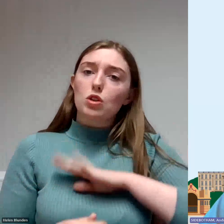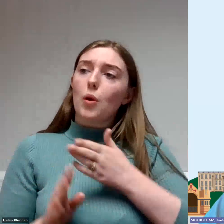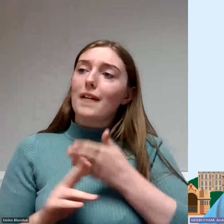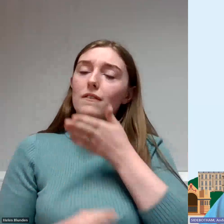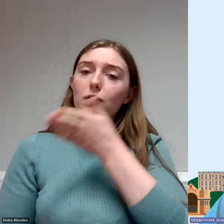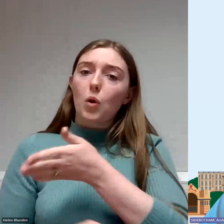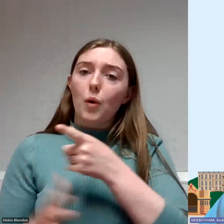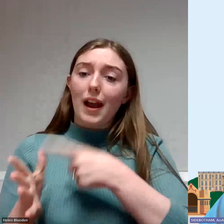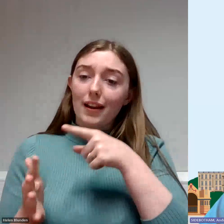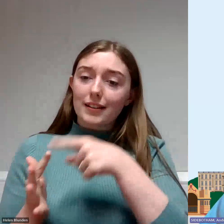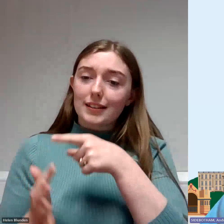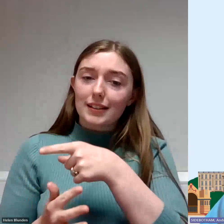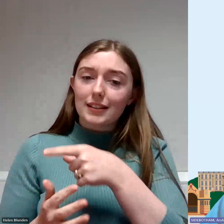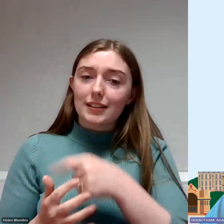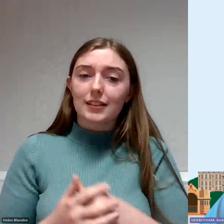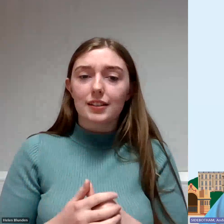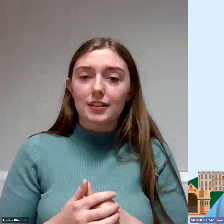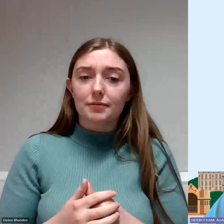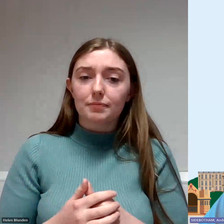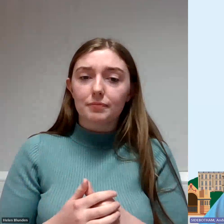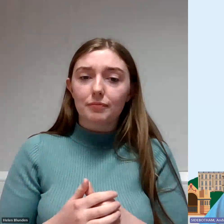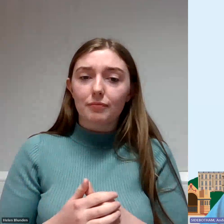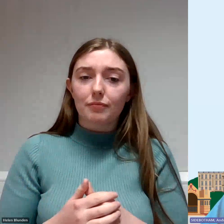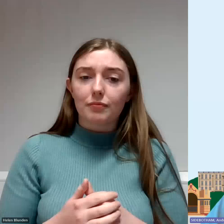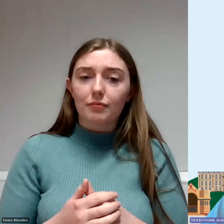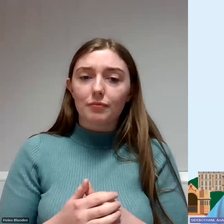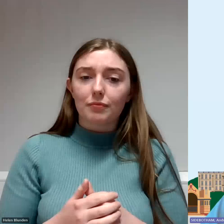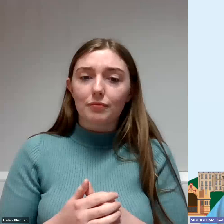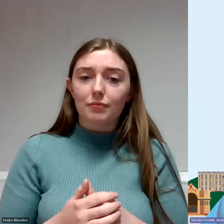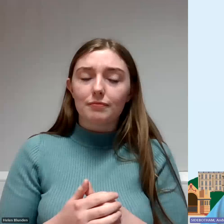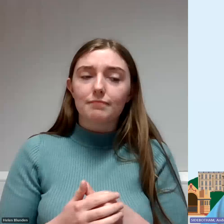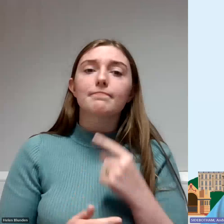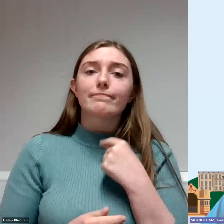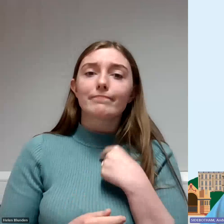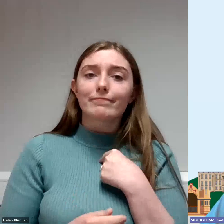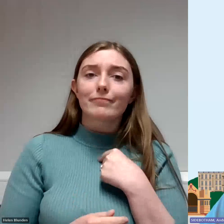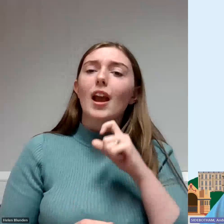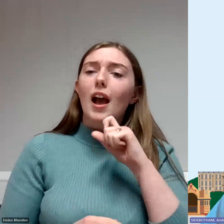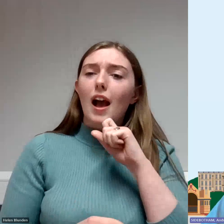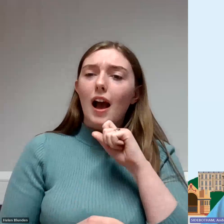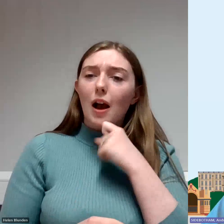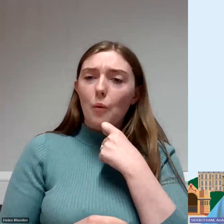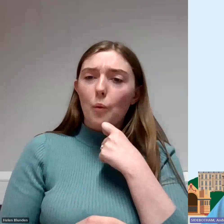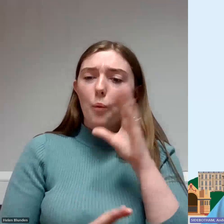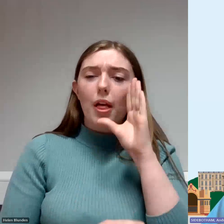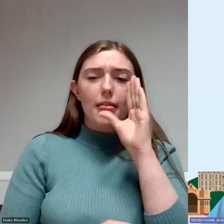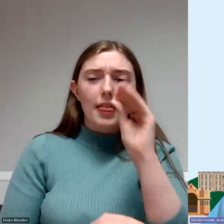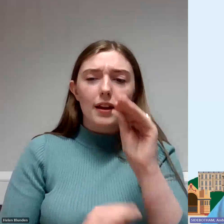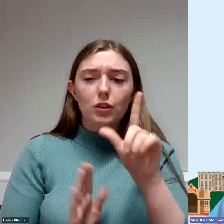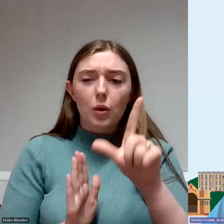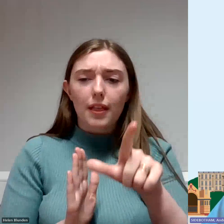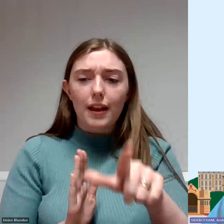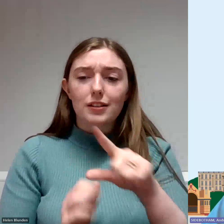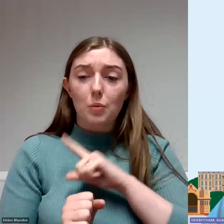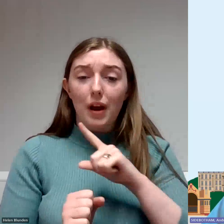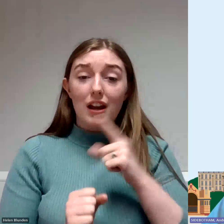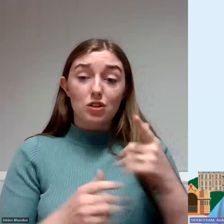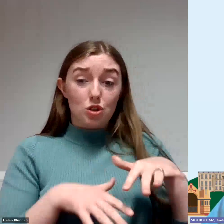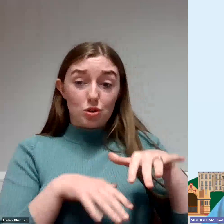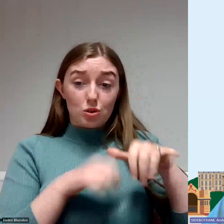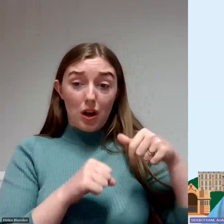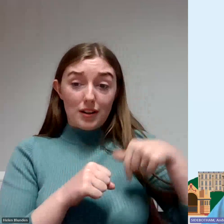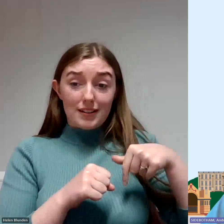So, Peter, I'll get back to you on that if I may. I'm only actually three weeks into post, and so unfortunately I don't